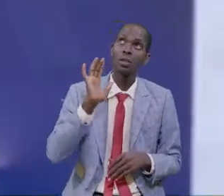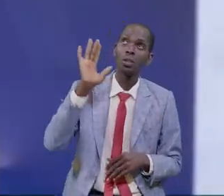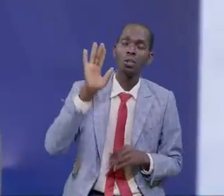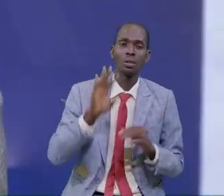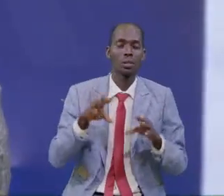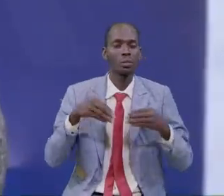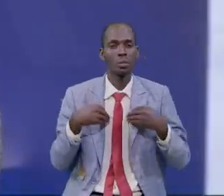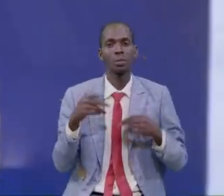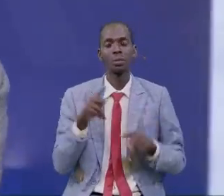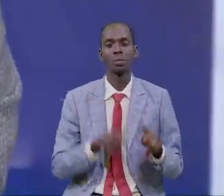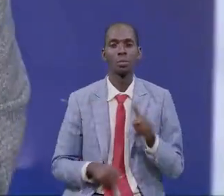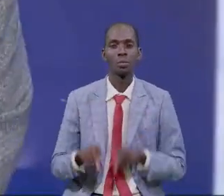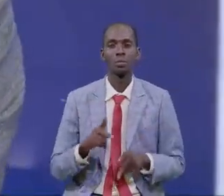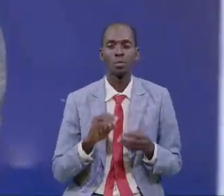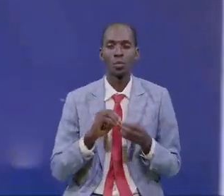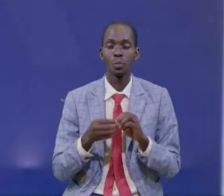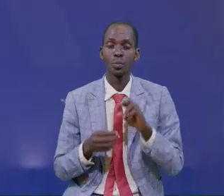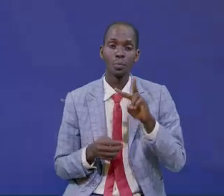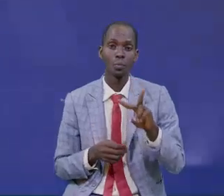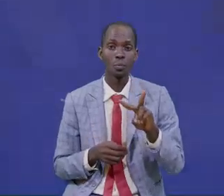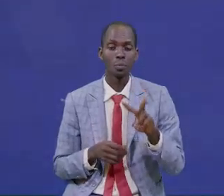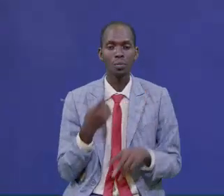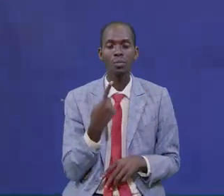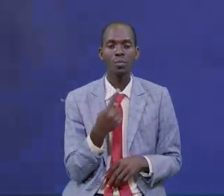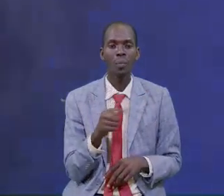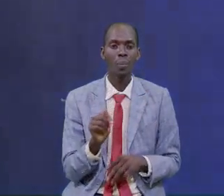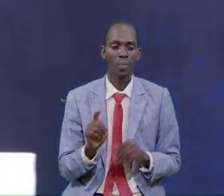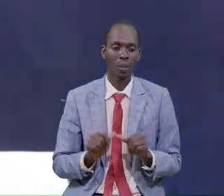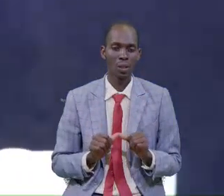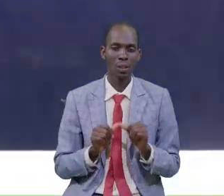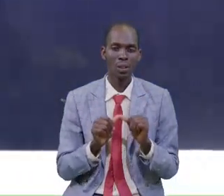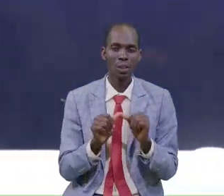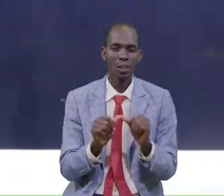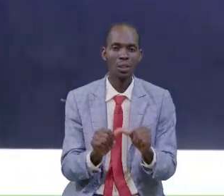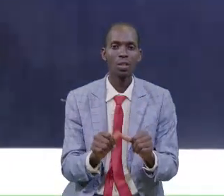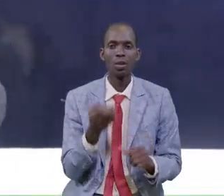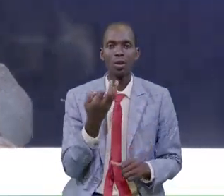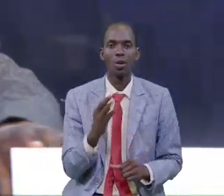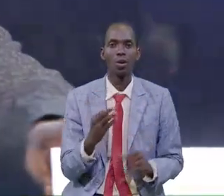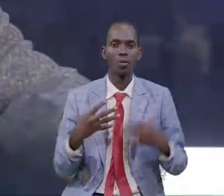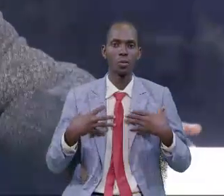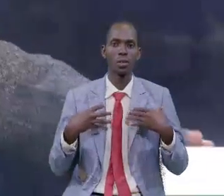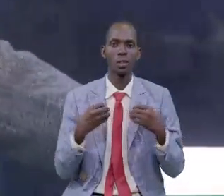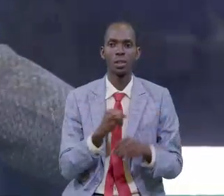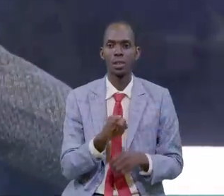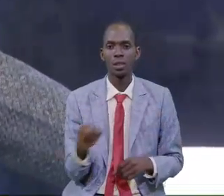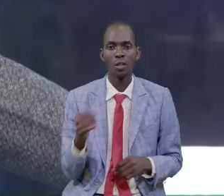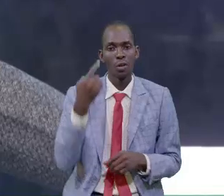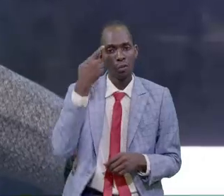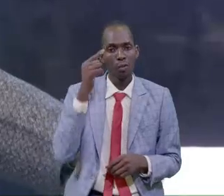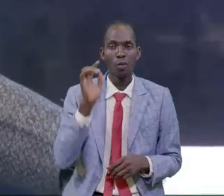Number two, the continuity of healing for his redeemed